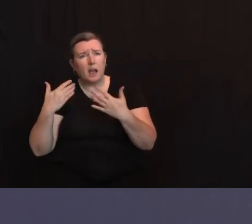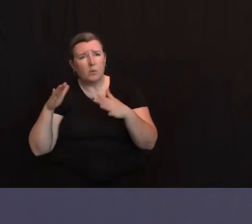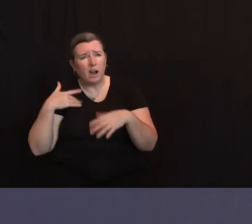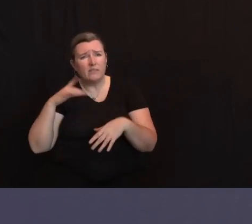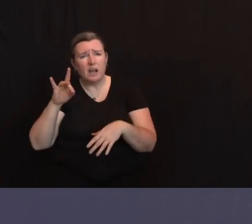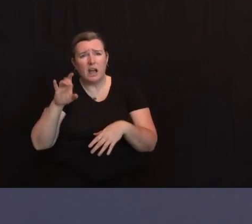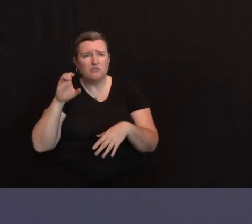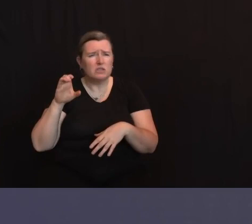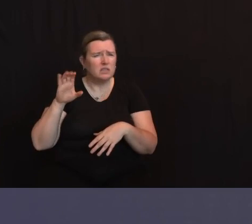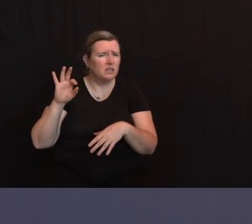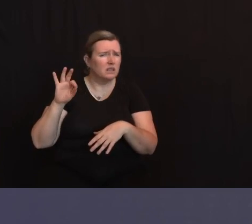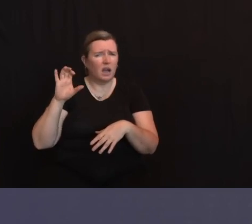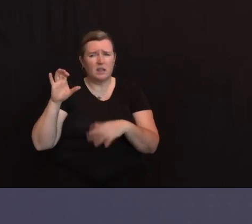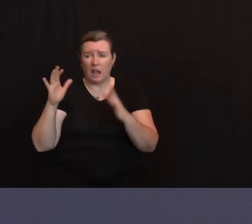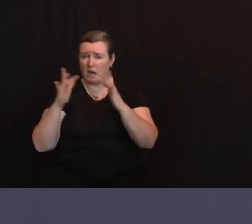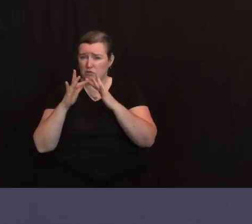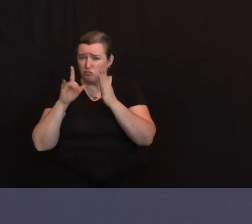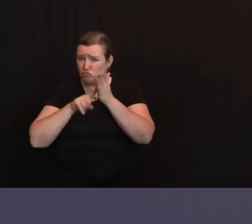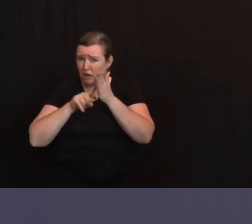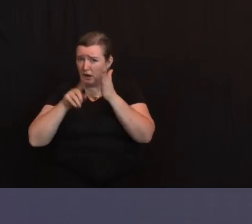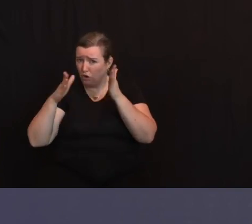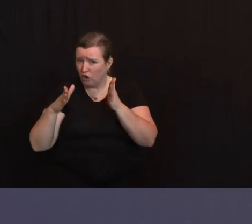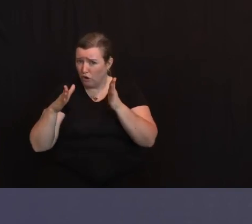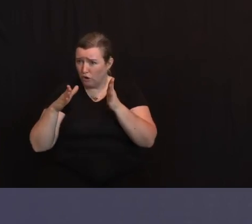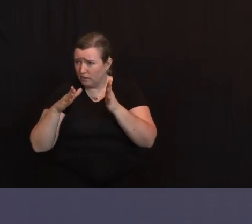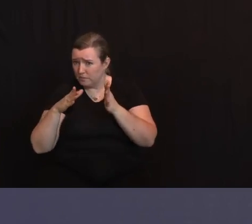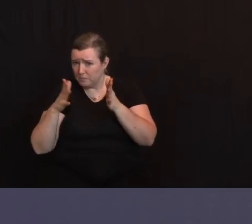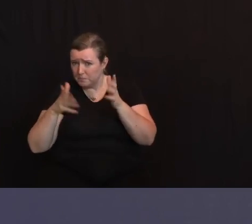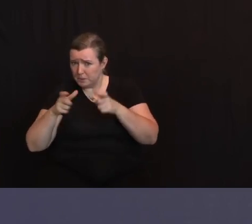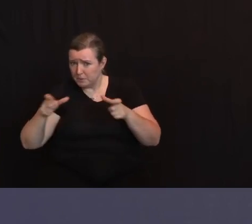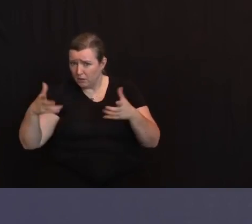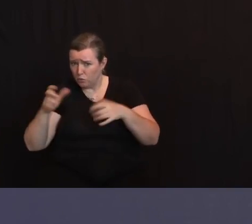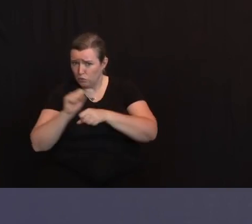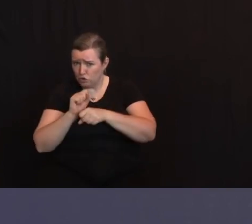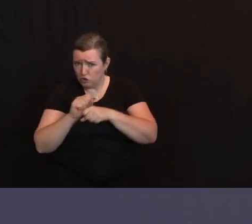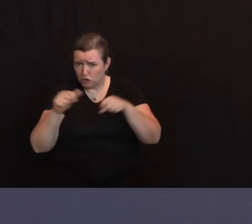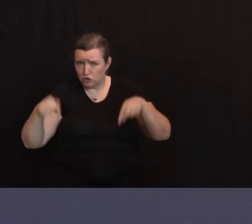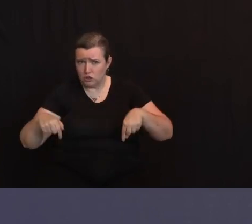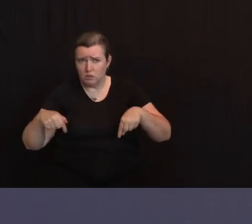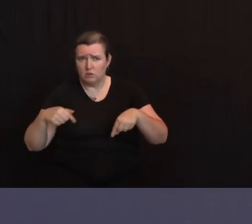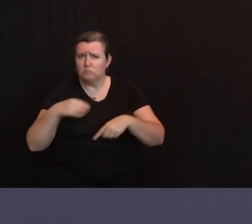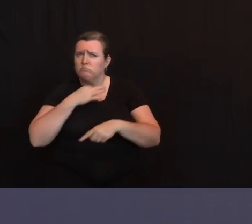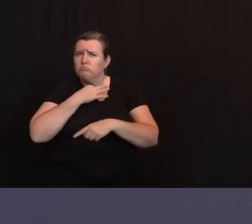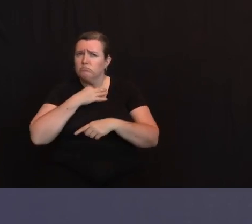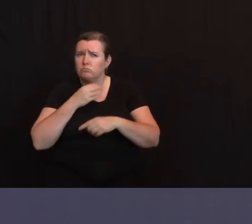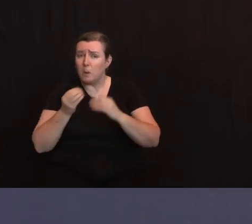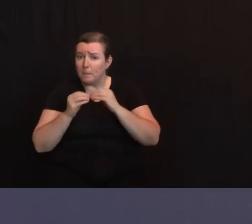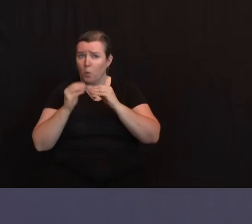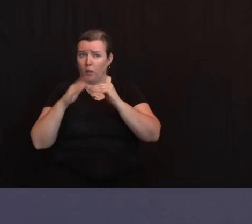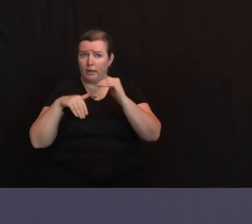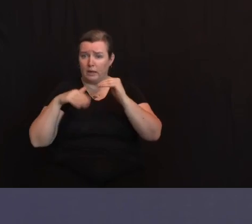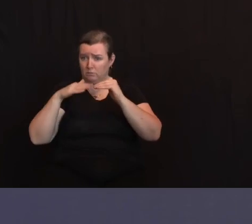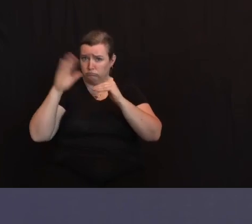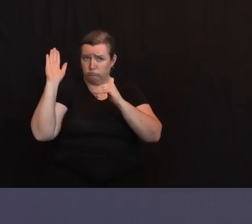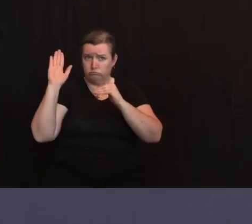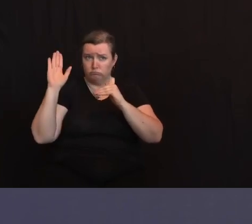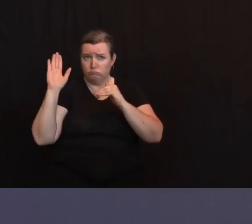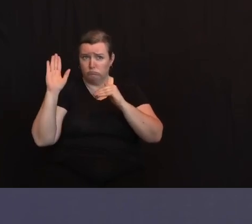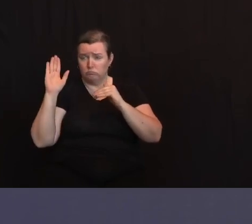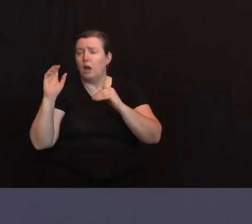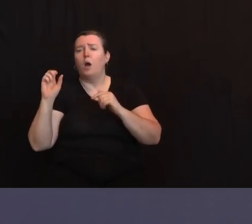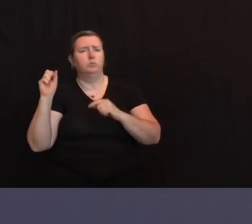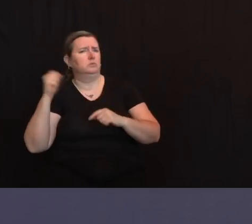that we have bulked up over the course of the pandemic. It is now many hundreds over that. I can't give you a specific